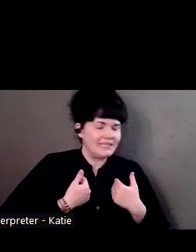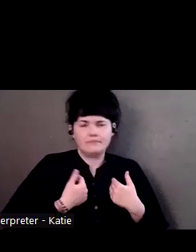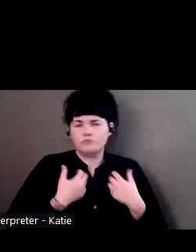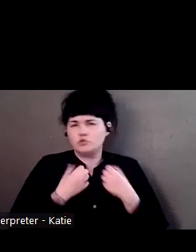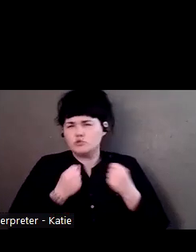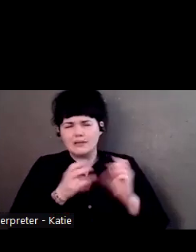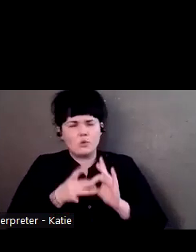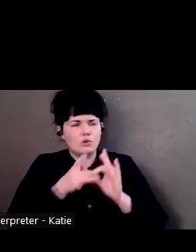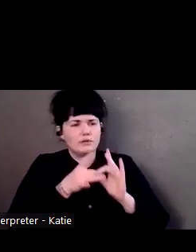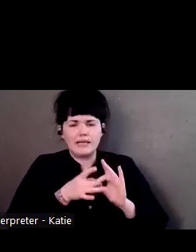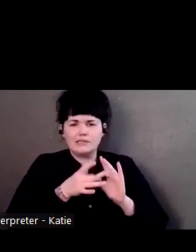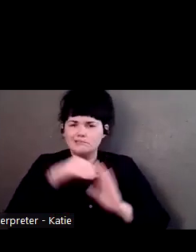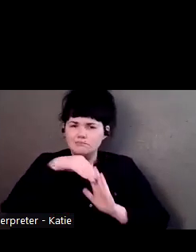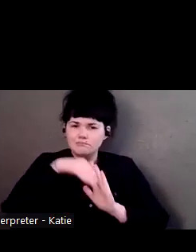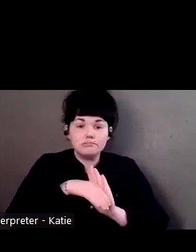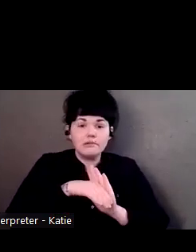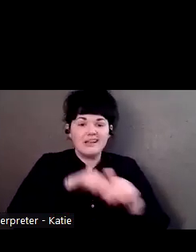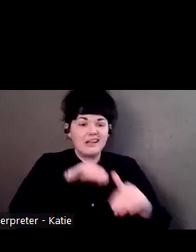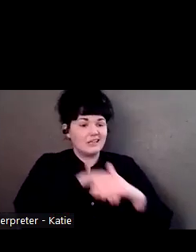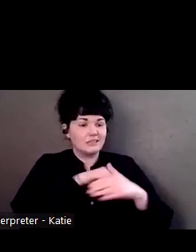has accessibility barriers within the home.